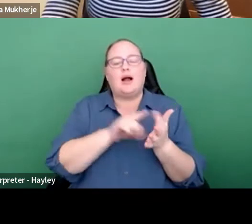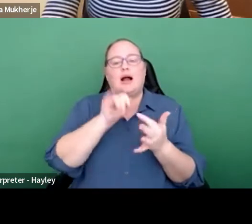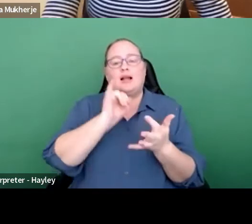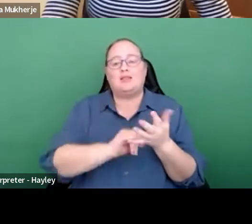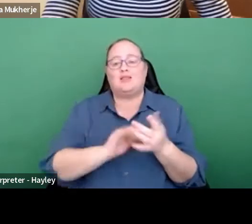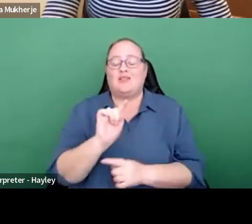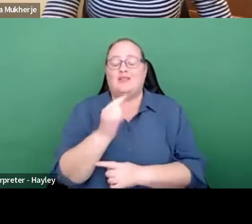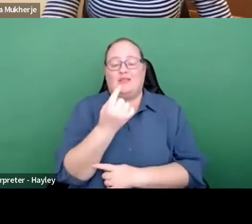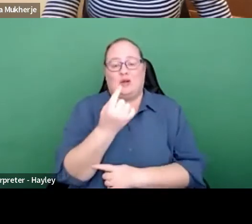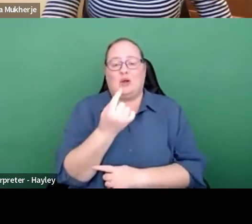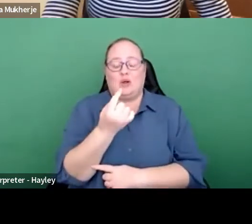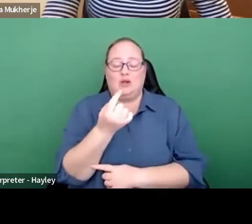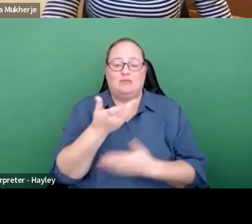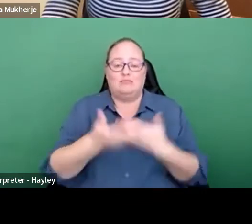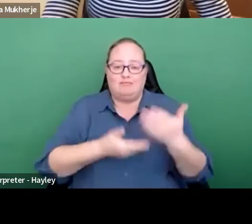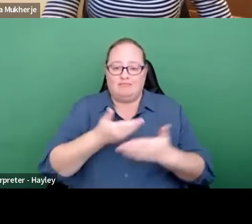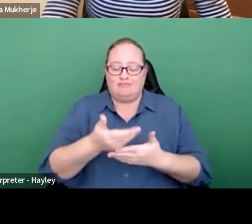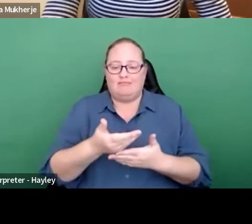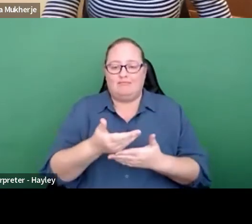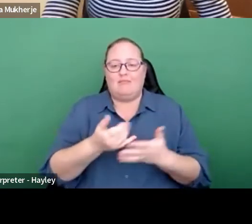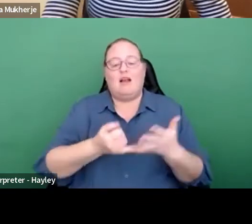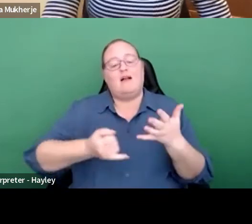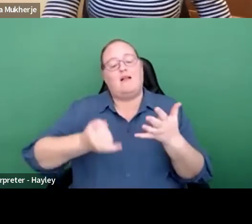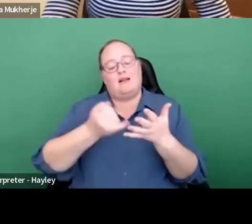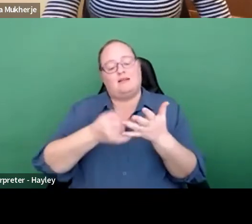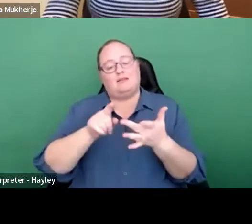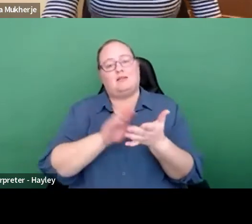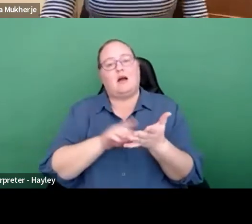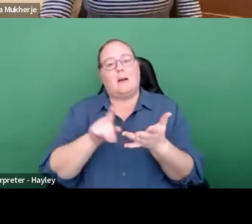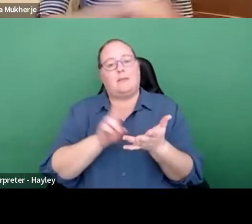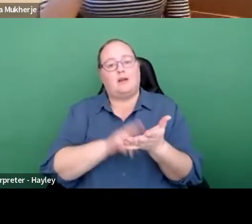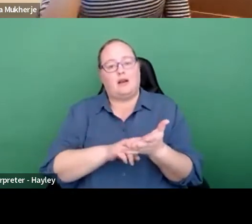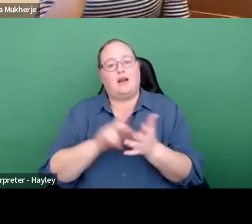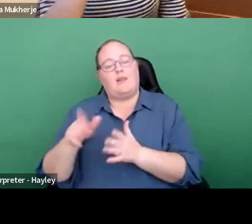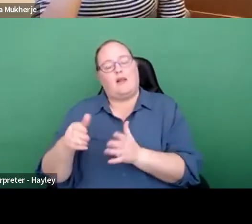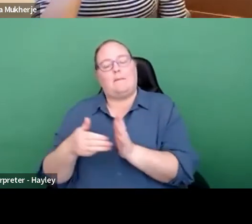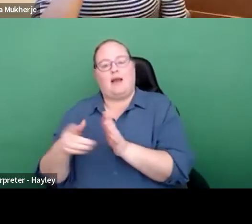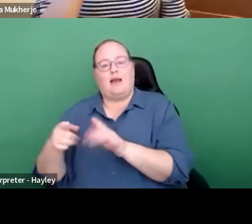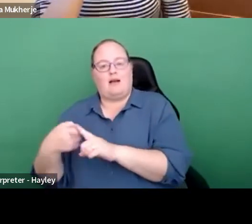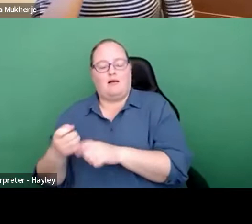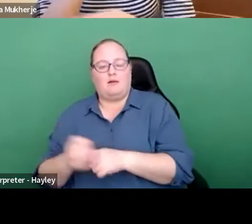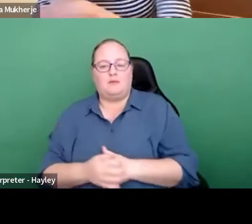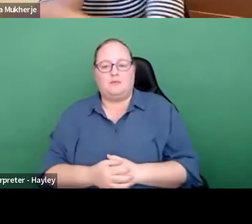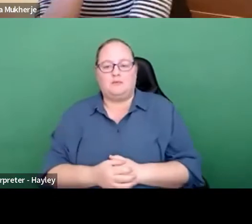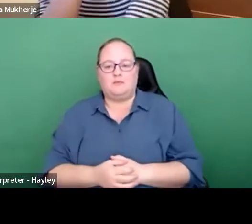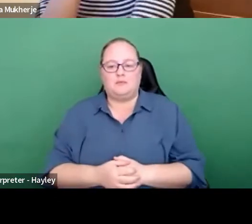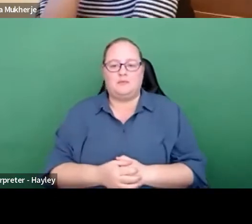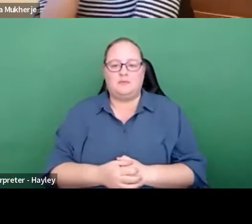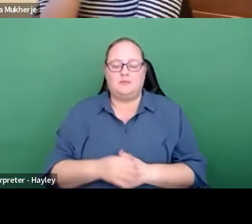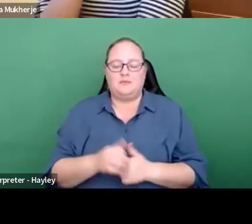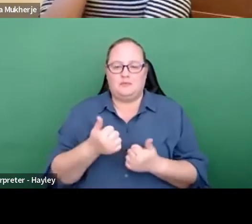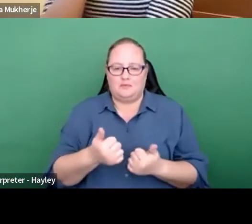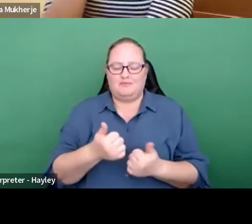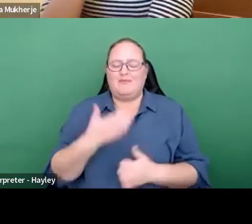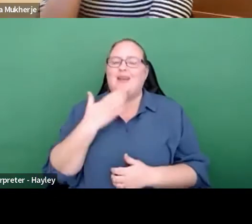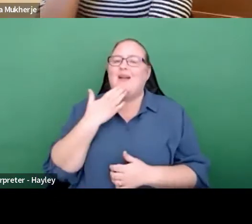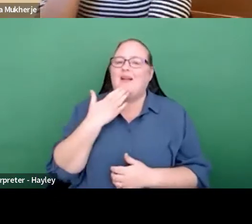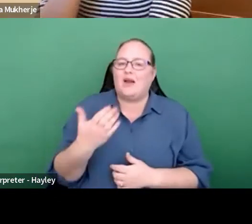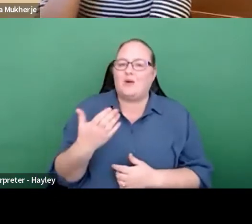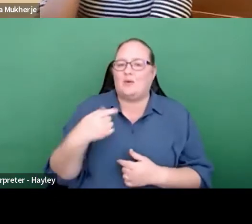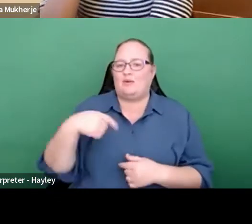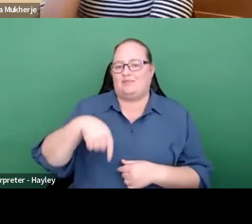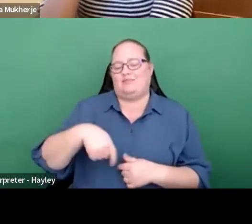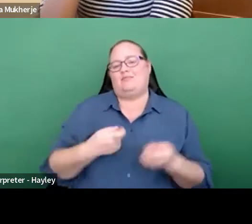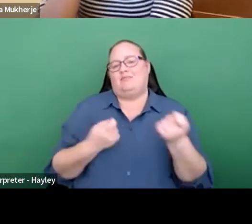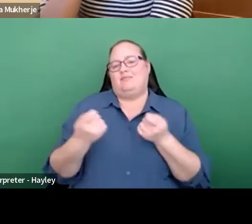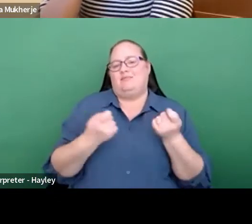first, and then Simon, and then Mayanka. Johannes. Yeah, Alpa, thanks so much for having me and for hosting this